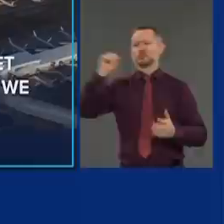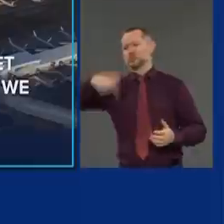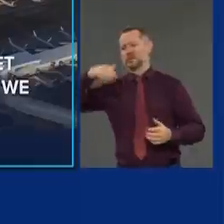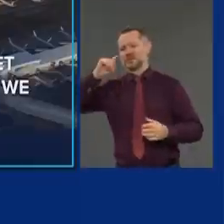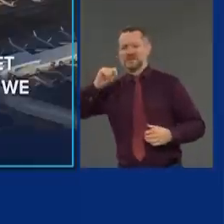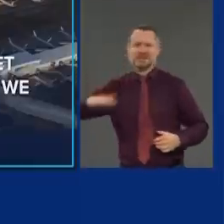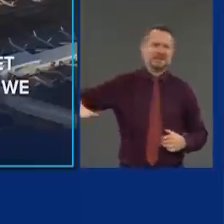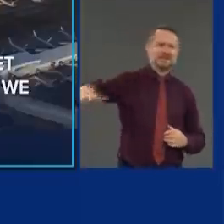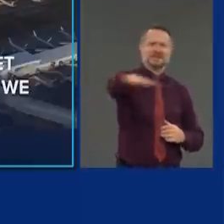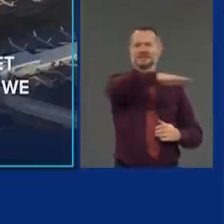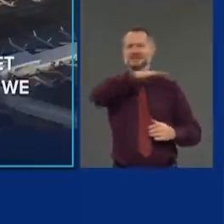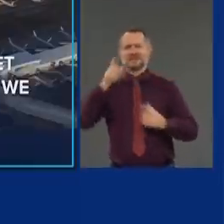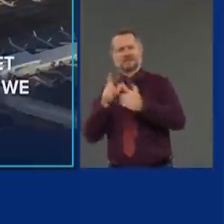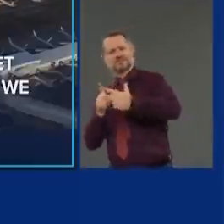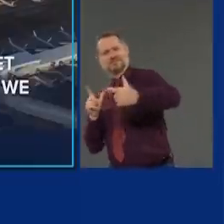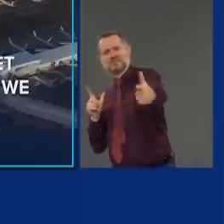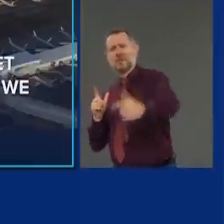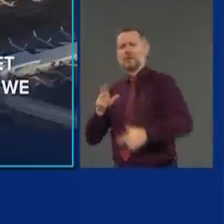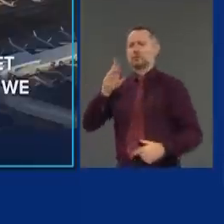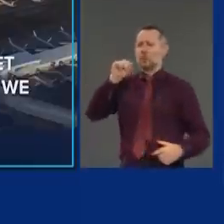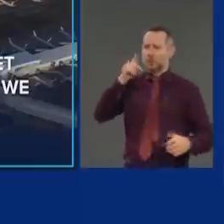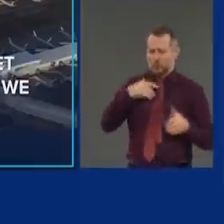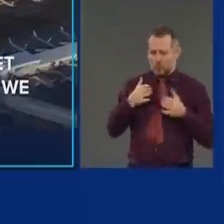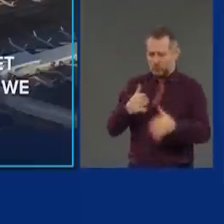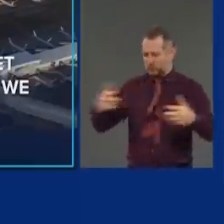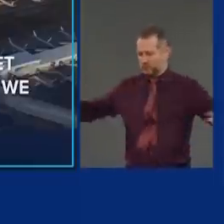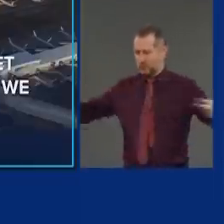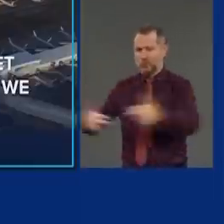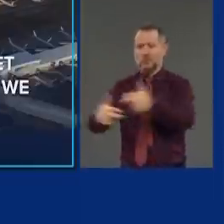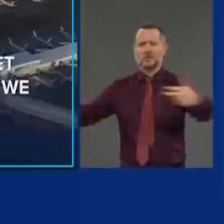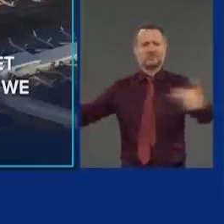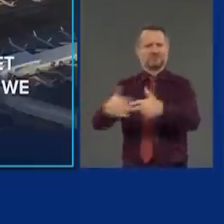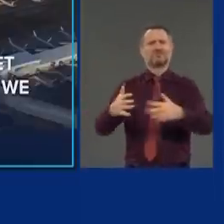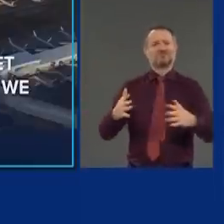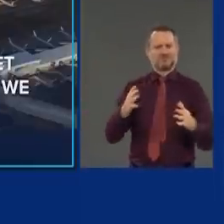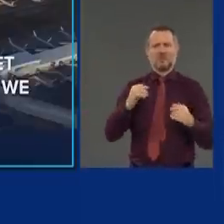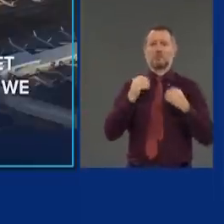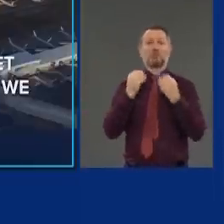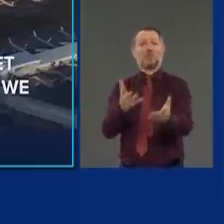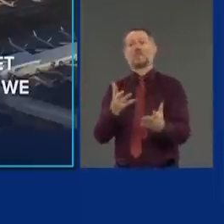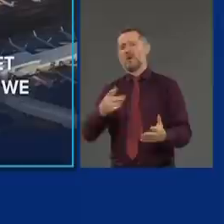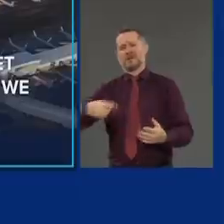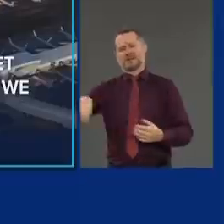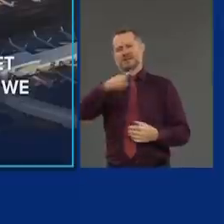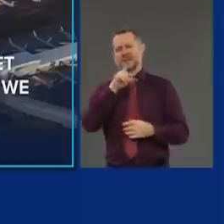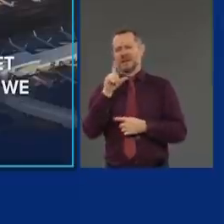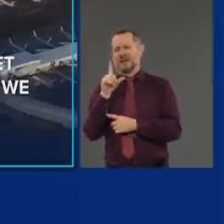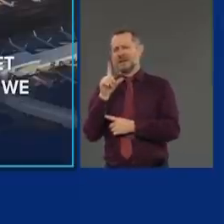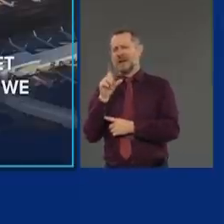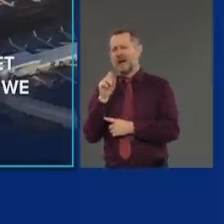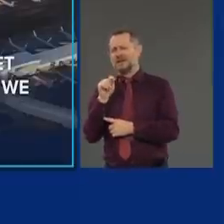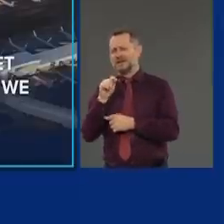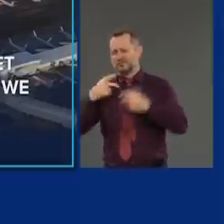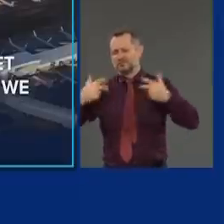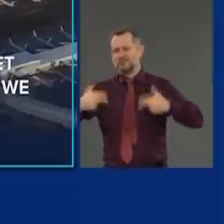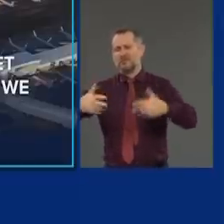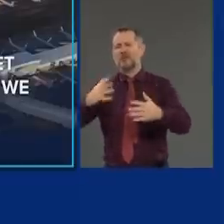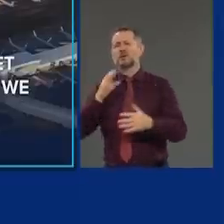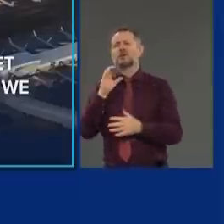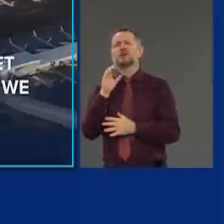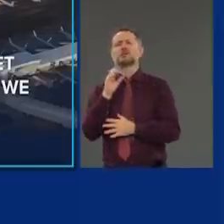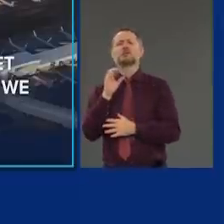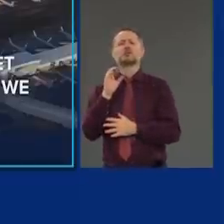access roadways will provide travelers with a 21st century airport experience, a far cry from Joe Biden's